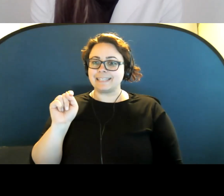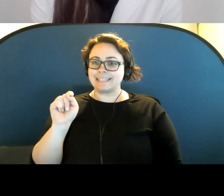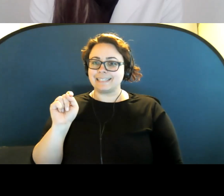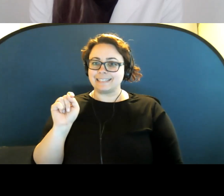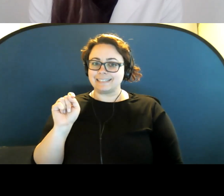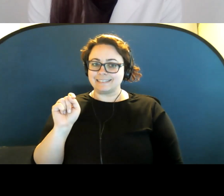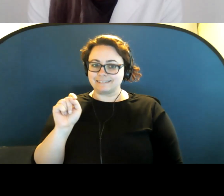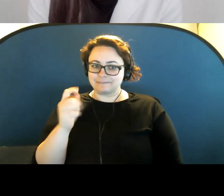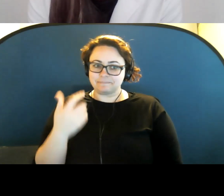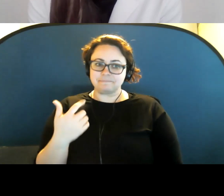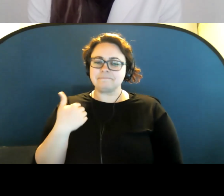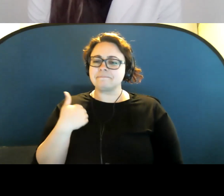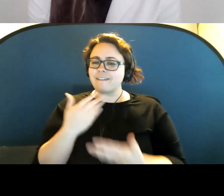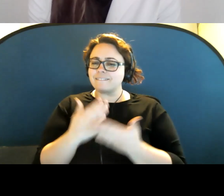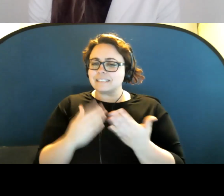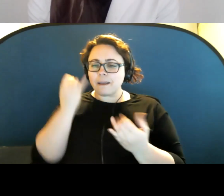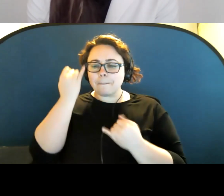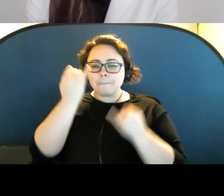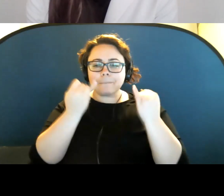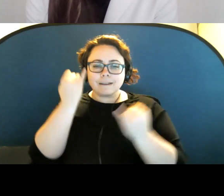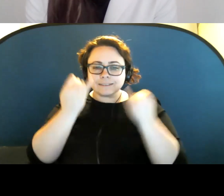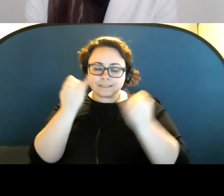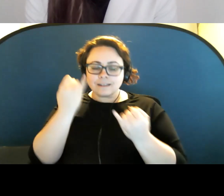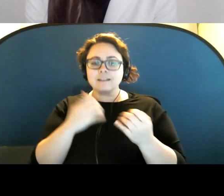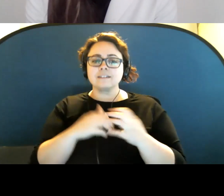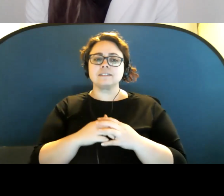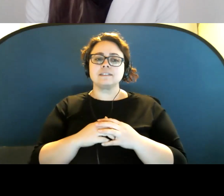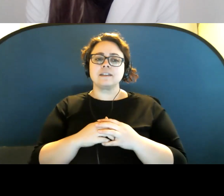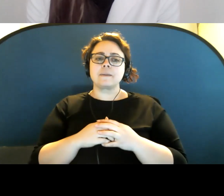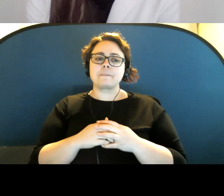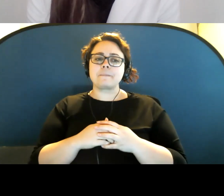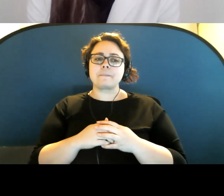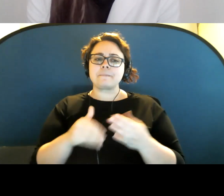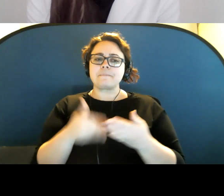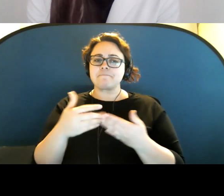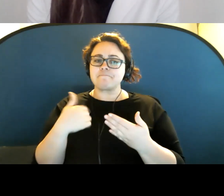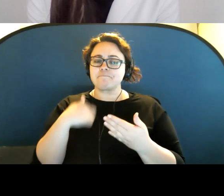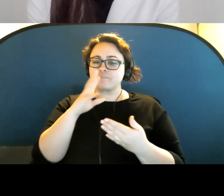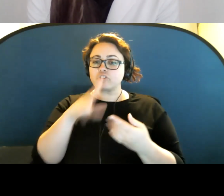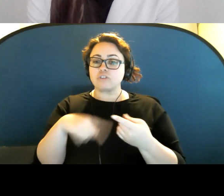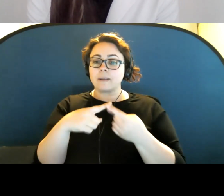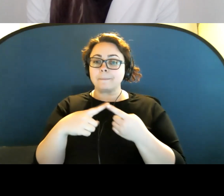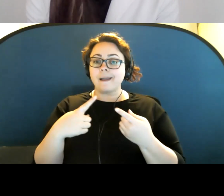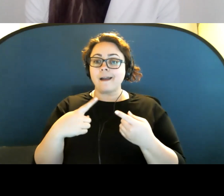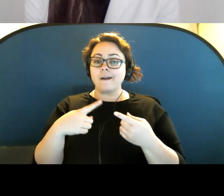to fill our toolbox with. And next, I want to talk a little bit about the holidays and